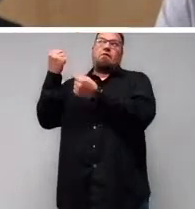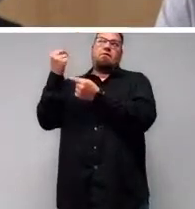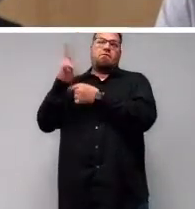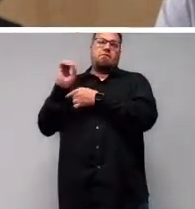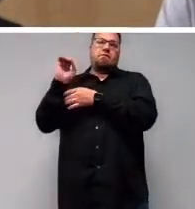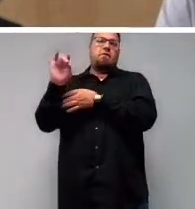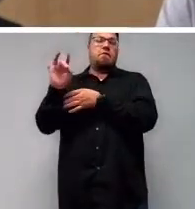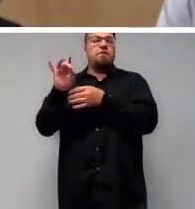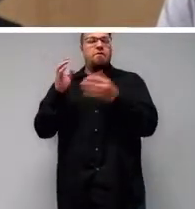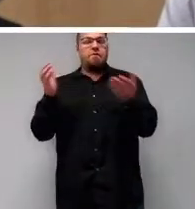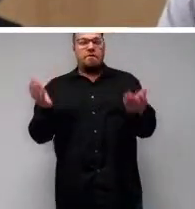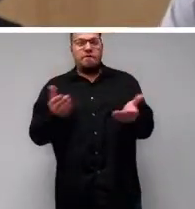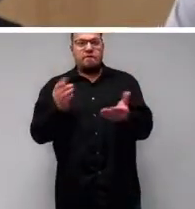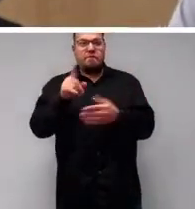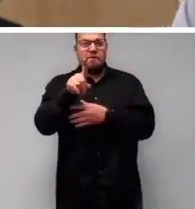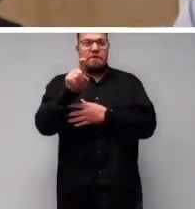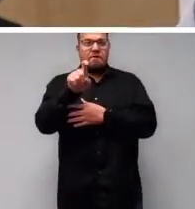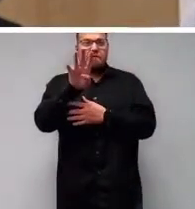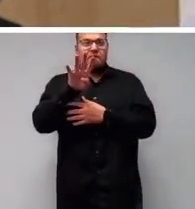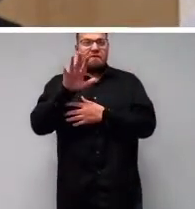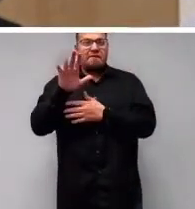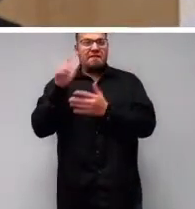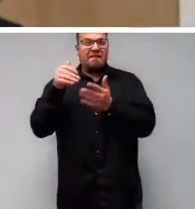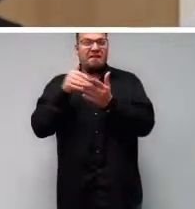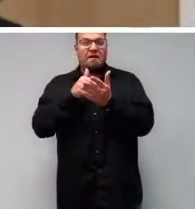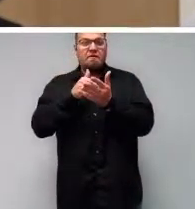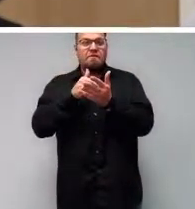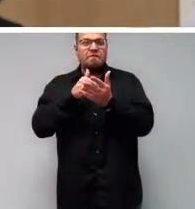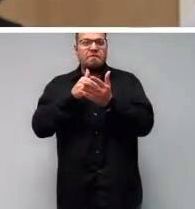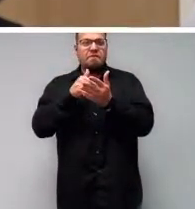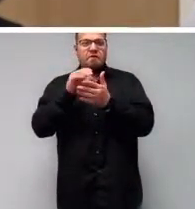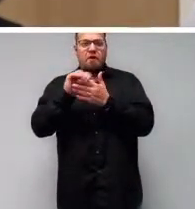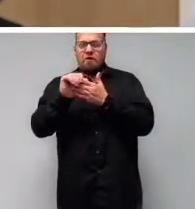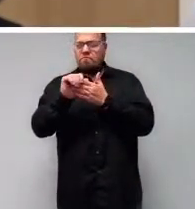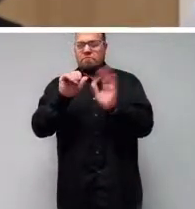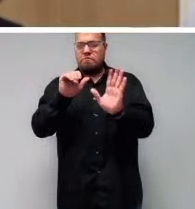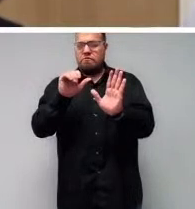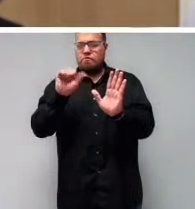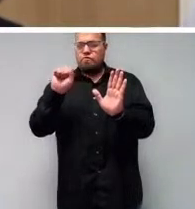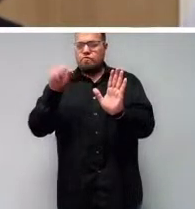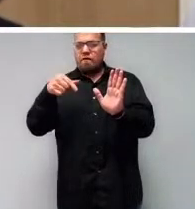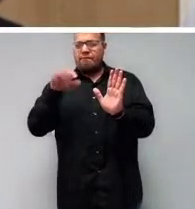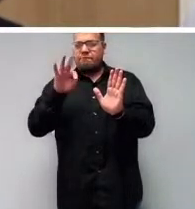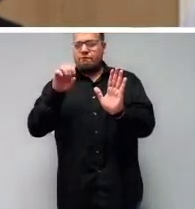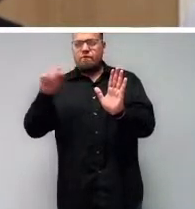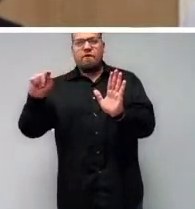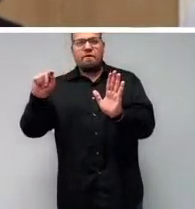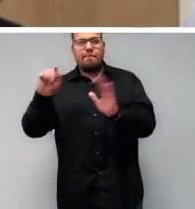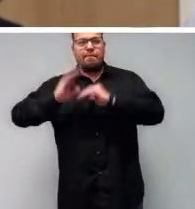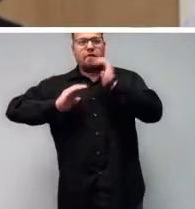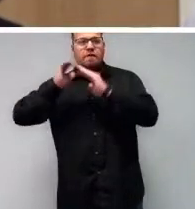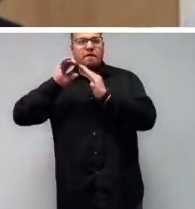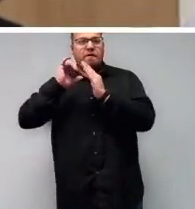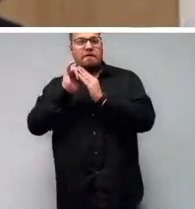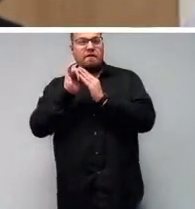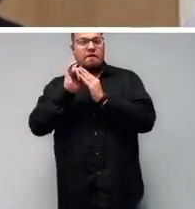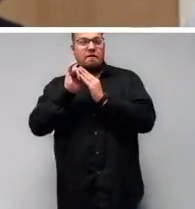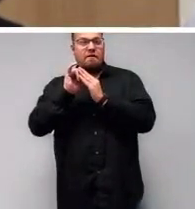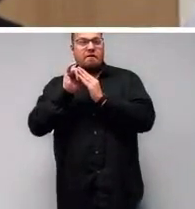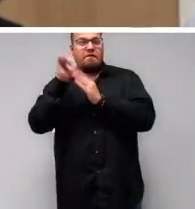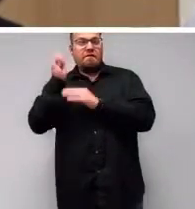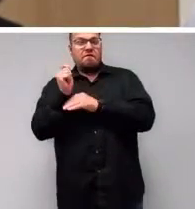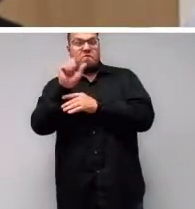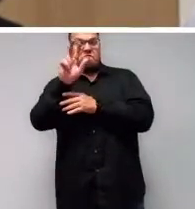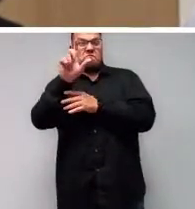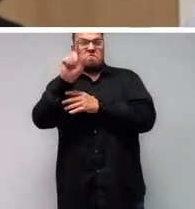in $145,000 or 145,000 square foot building that is valued at over